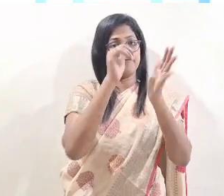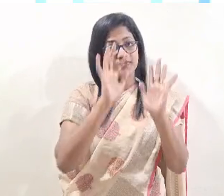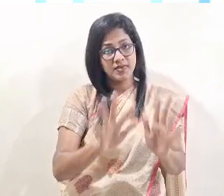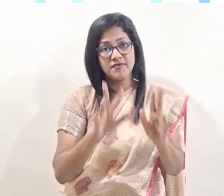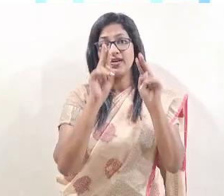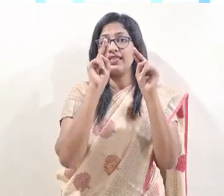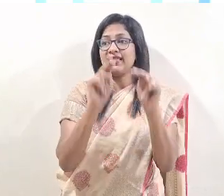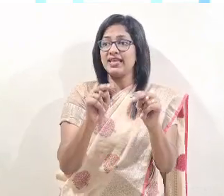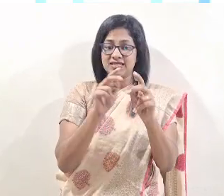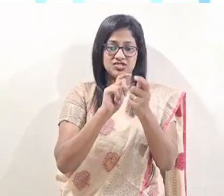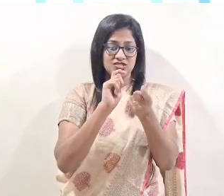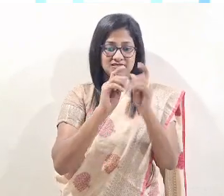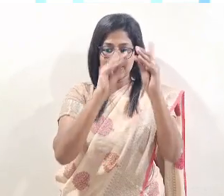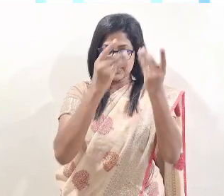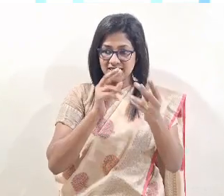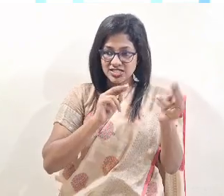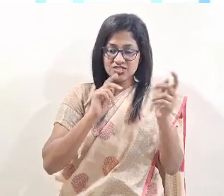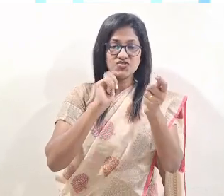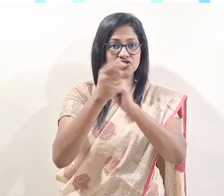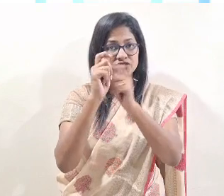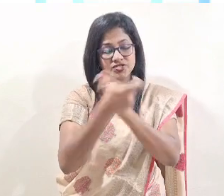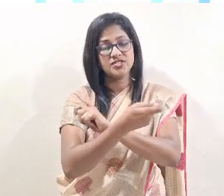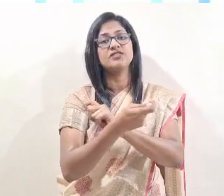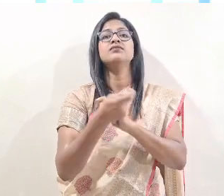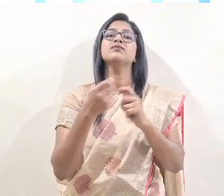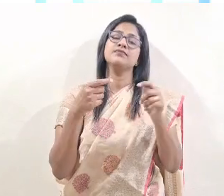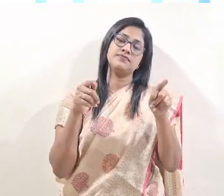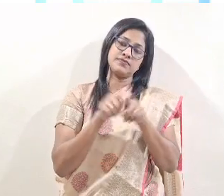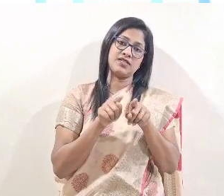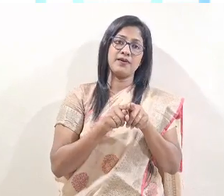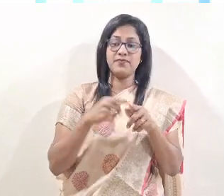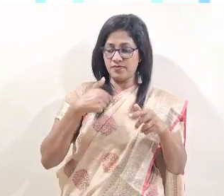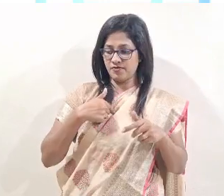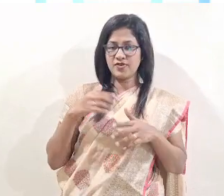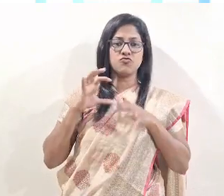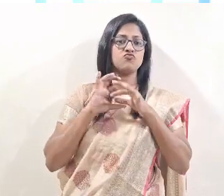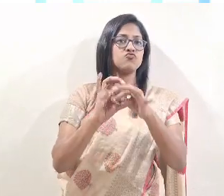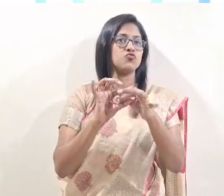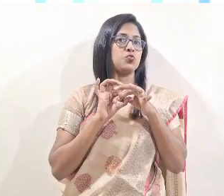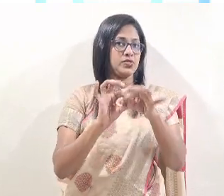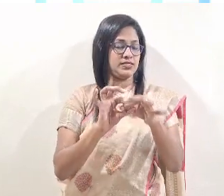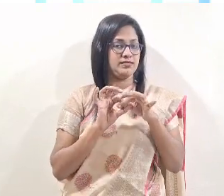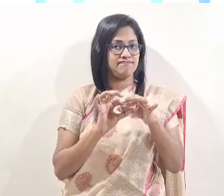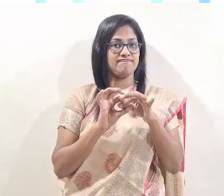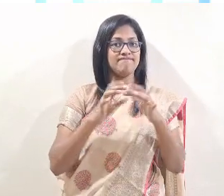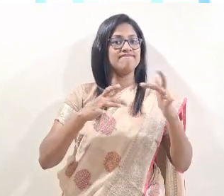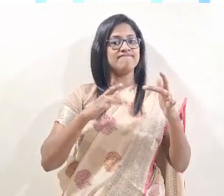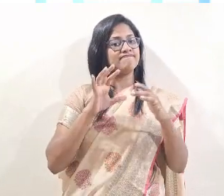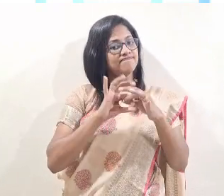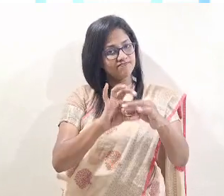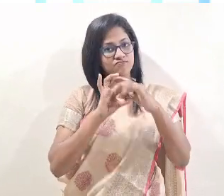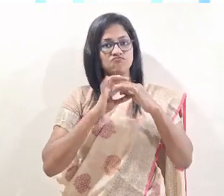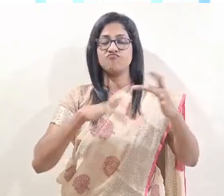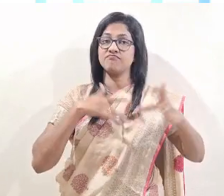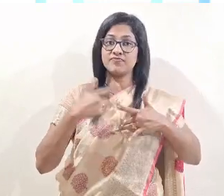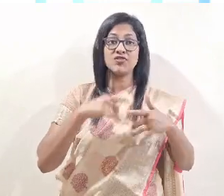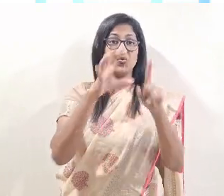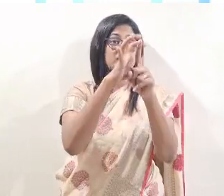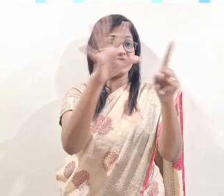needed, or changes in design. This is in our joint interest. Your risks are in our